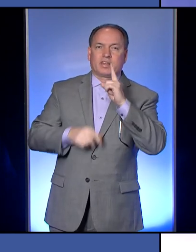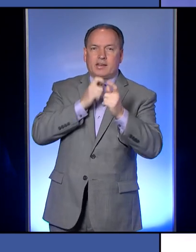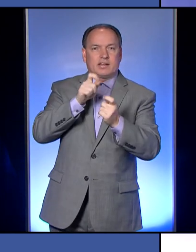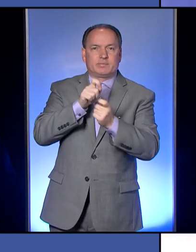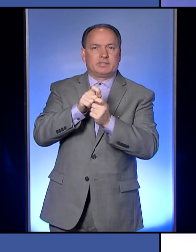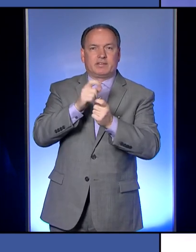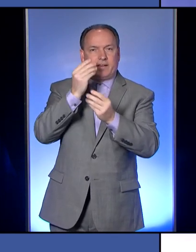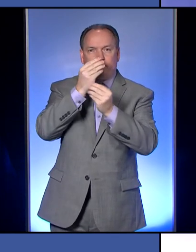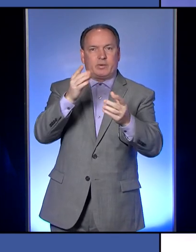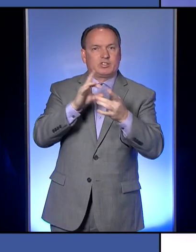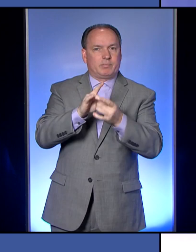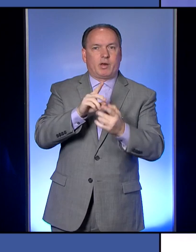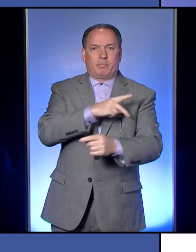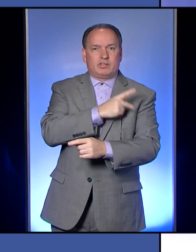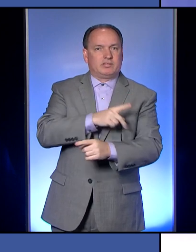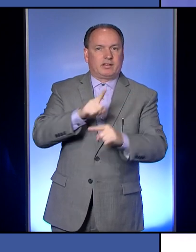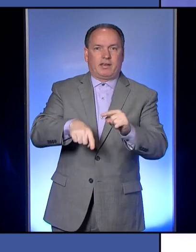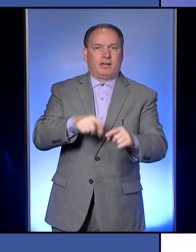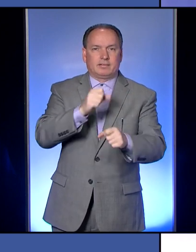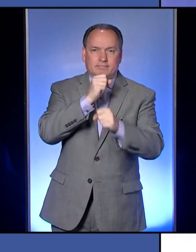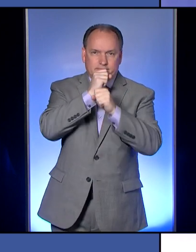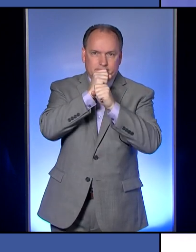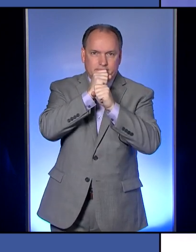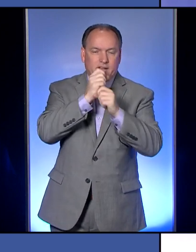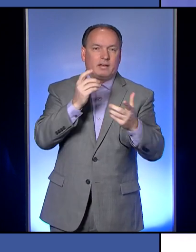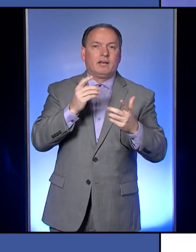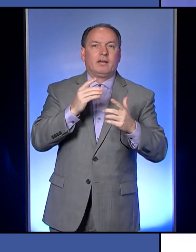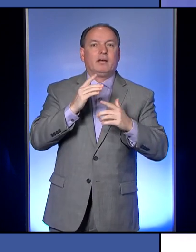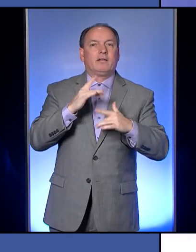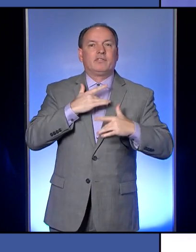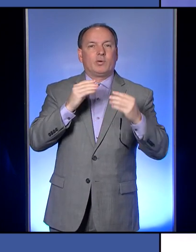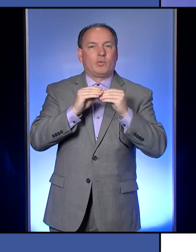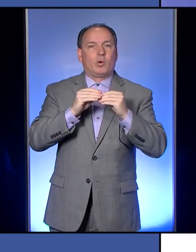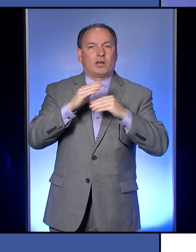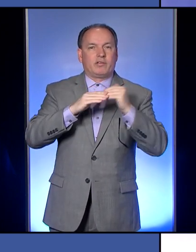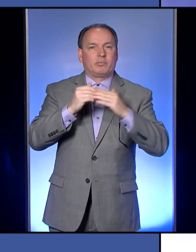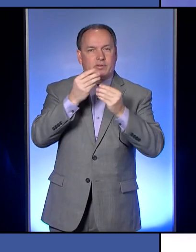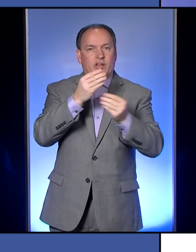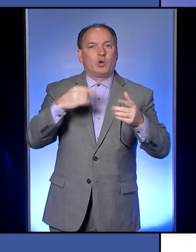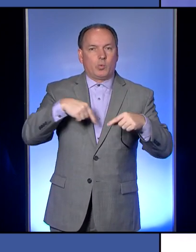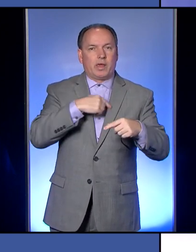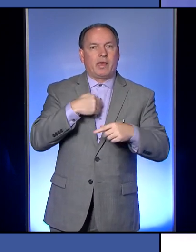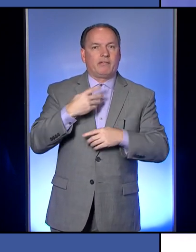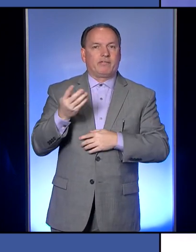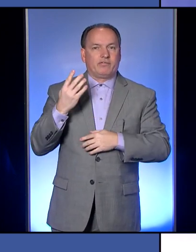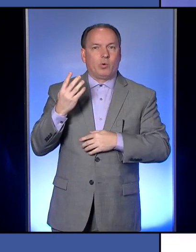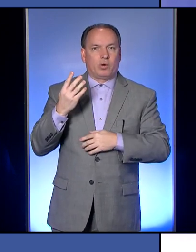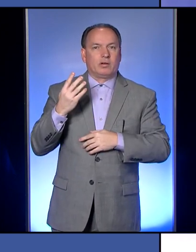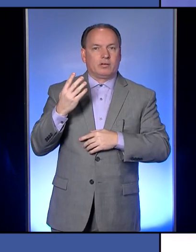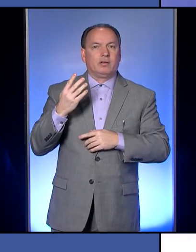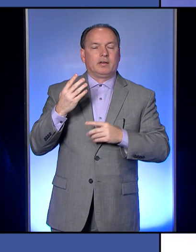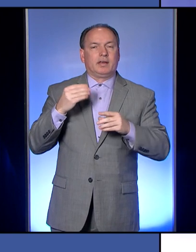patients, but I feel more than comfortable to tell you that overall statement that we are caring for Erie County.